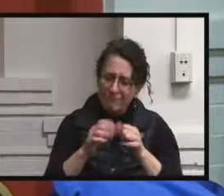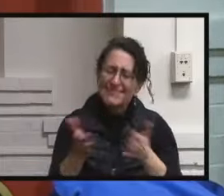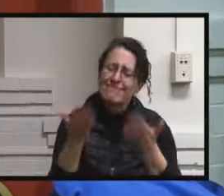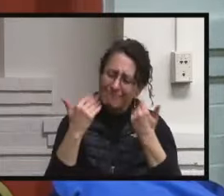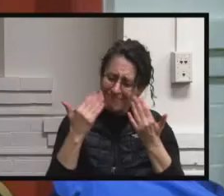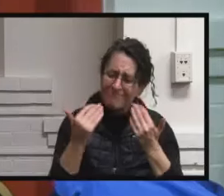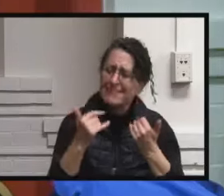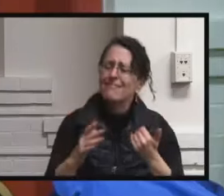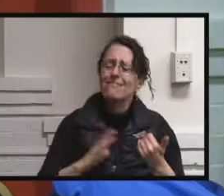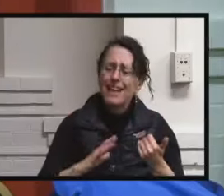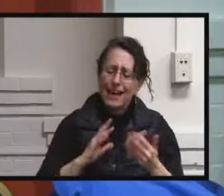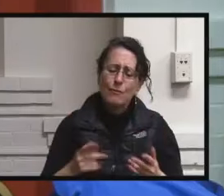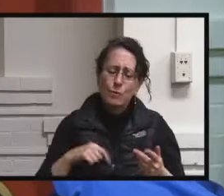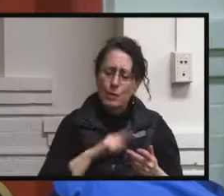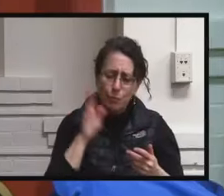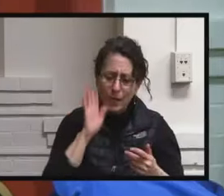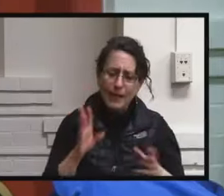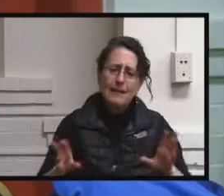it.